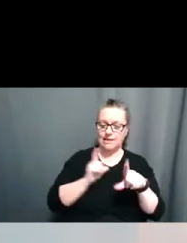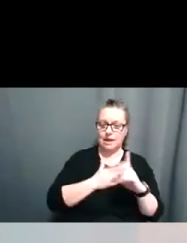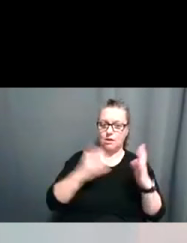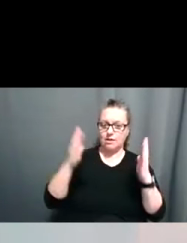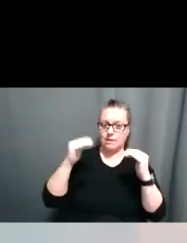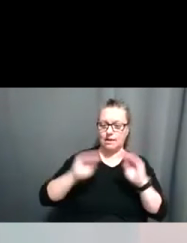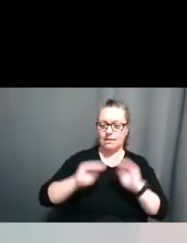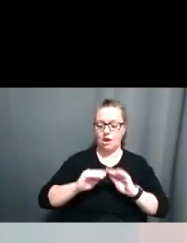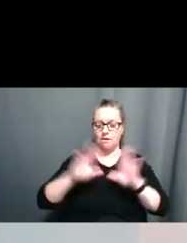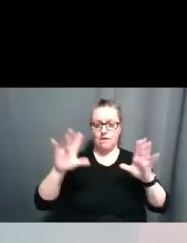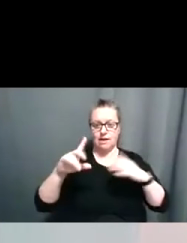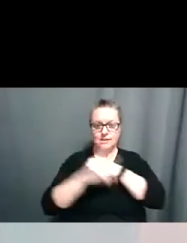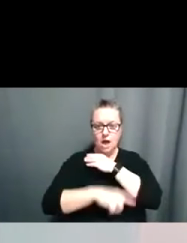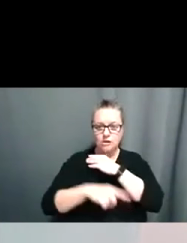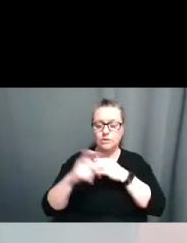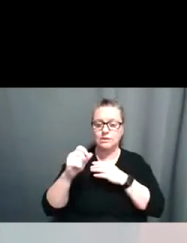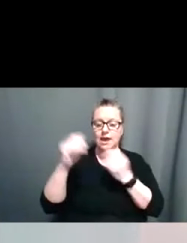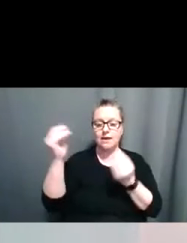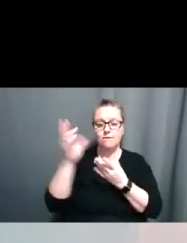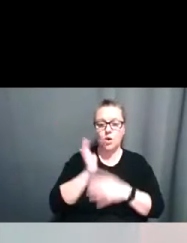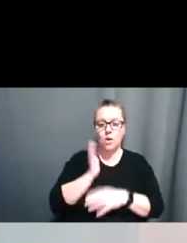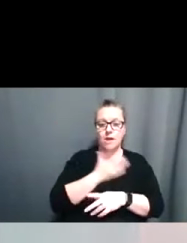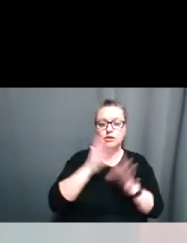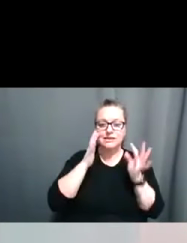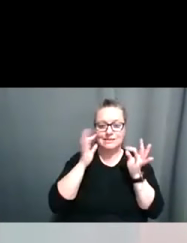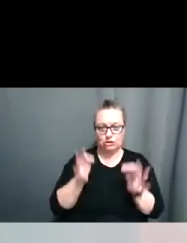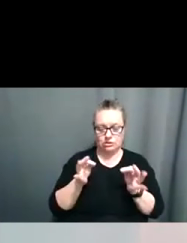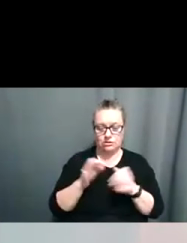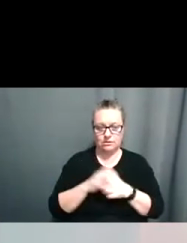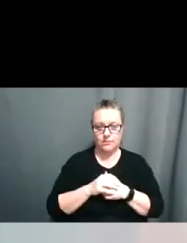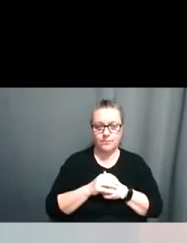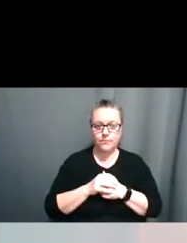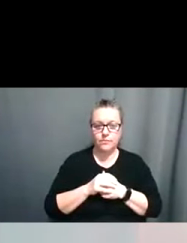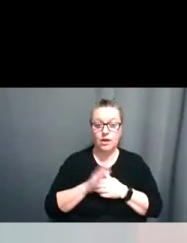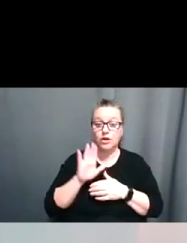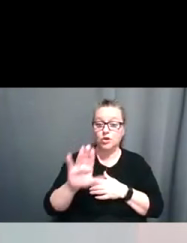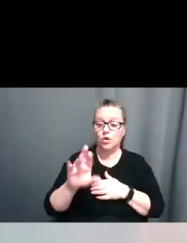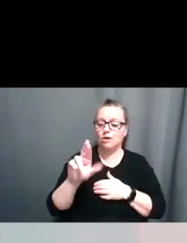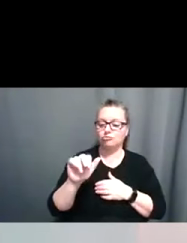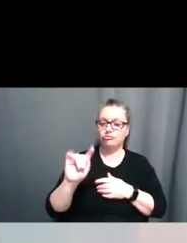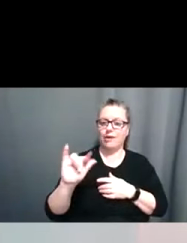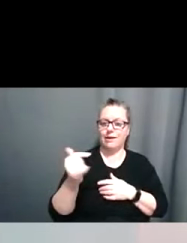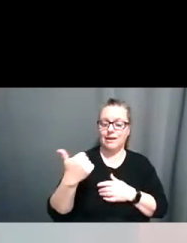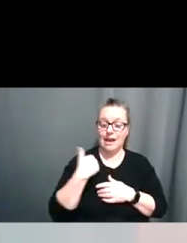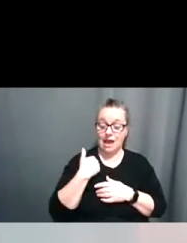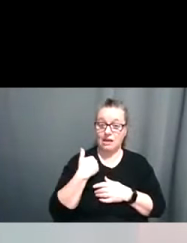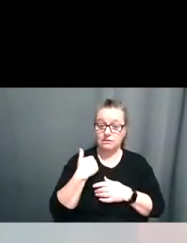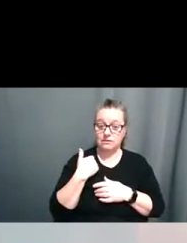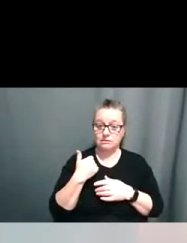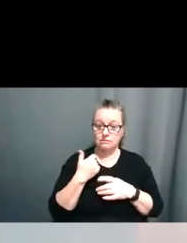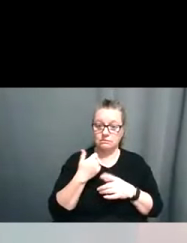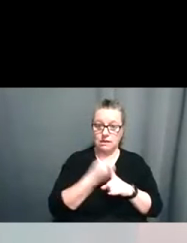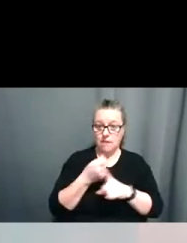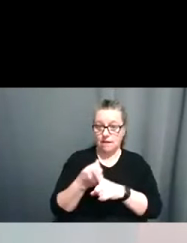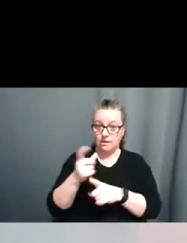clarify consequences, and they inform our decision-making. Your rating has implications for your career prospects.